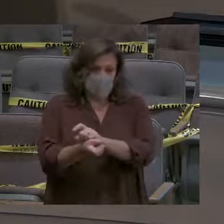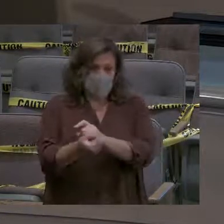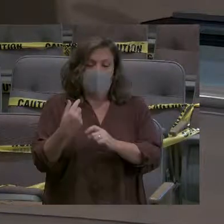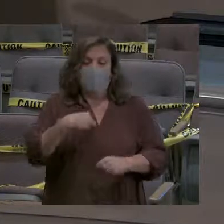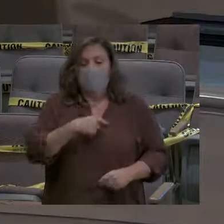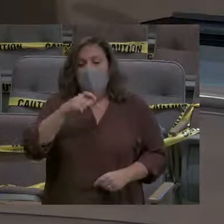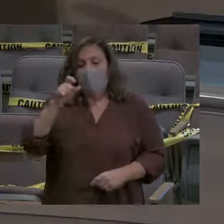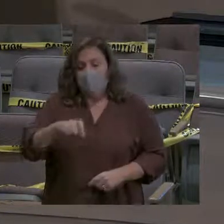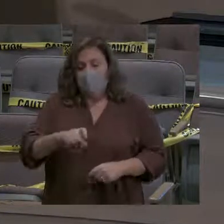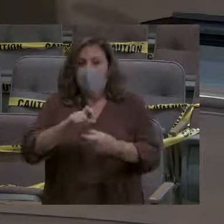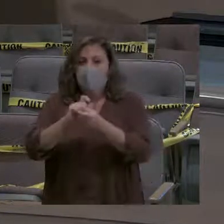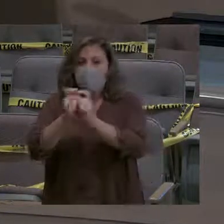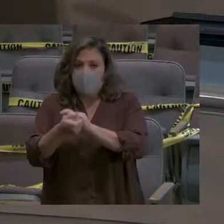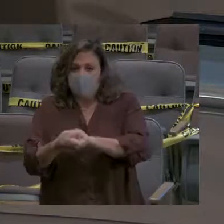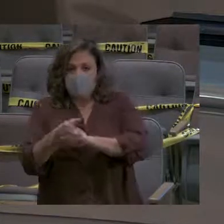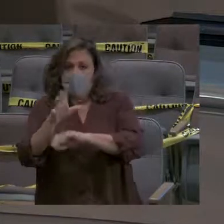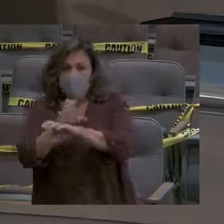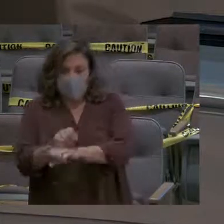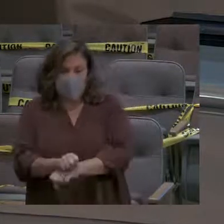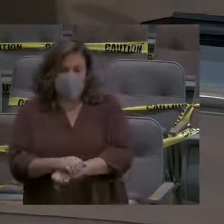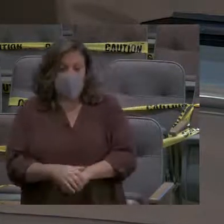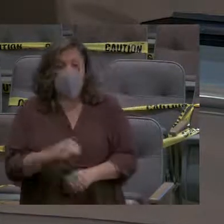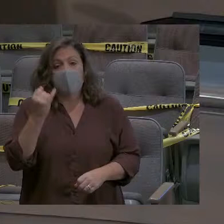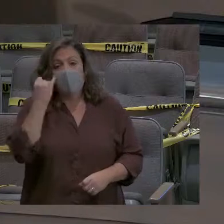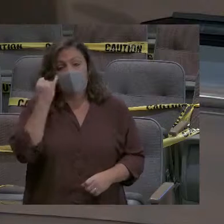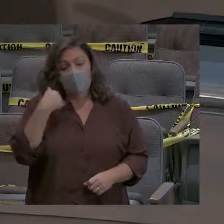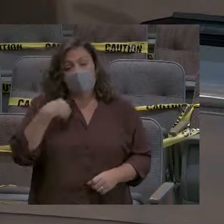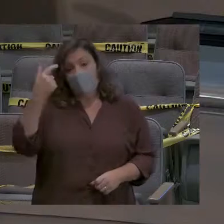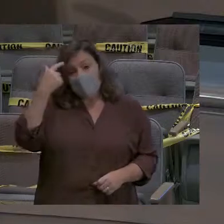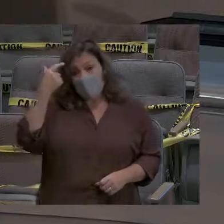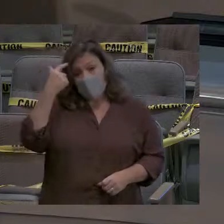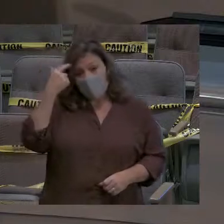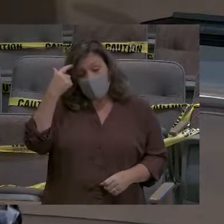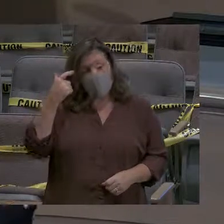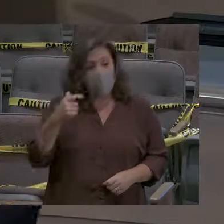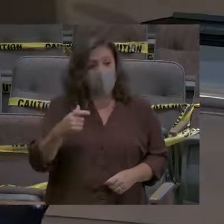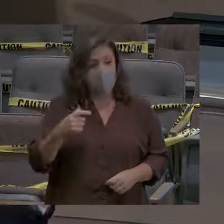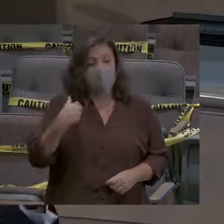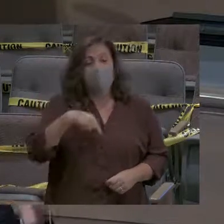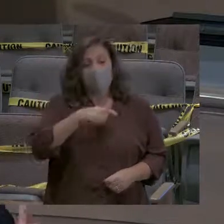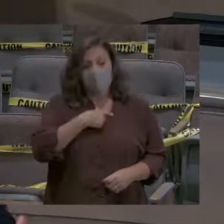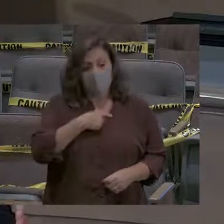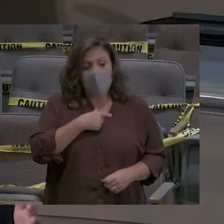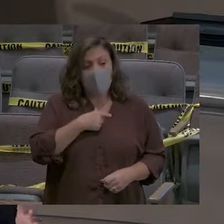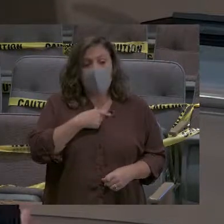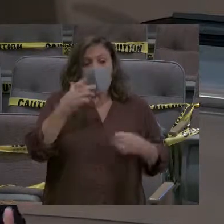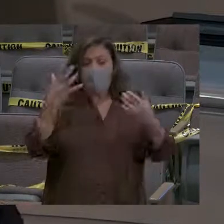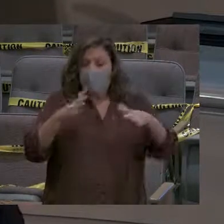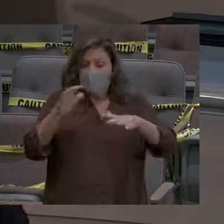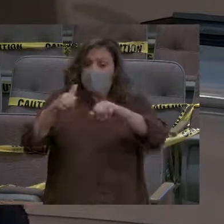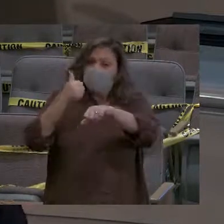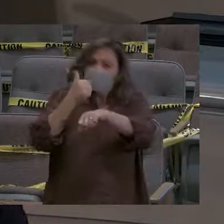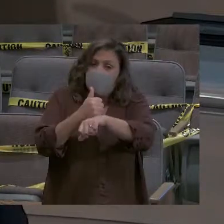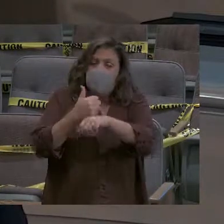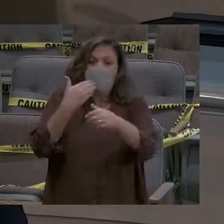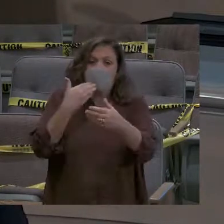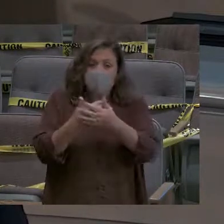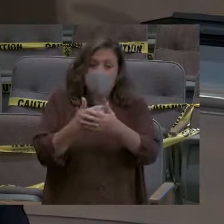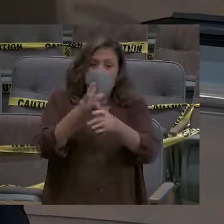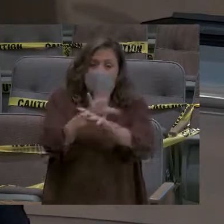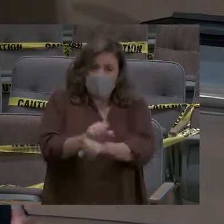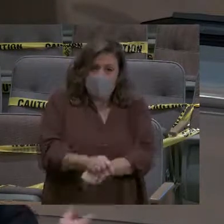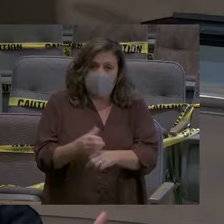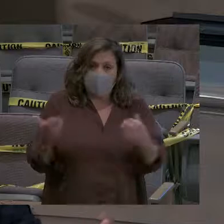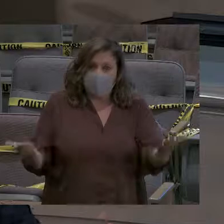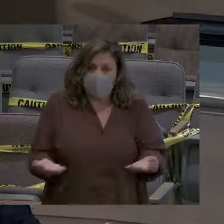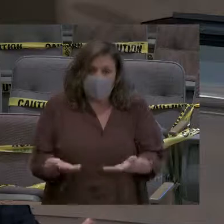continue to be developed. And if we think about what we've been doing, we have established so many good habits in this